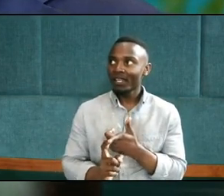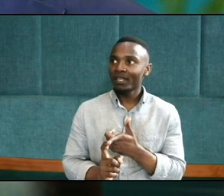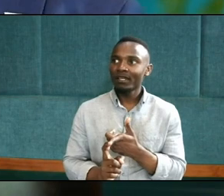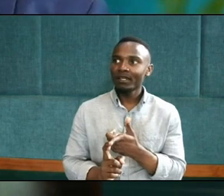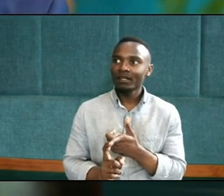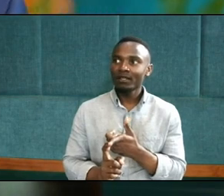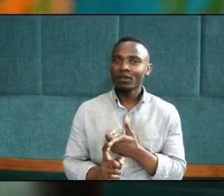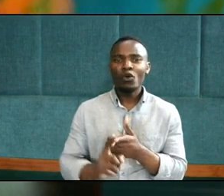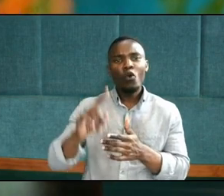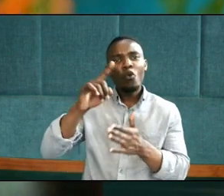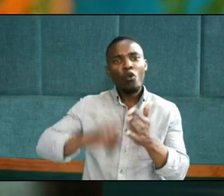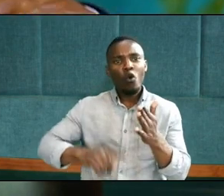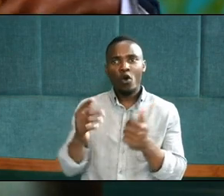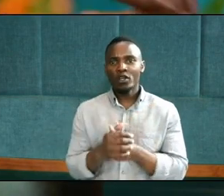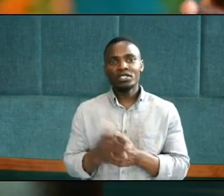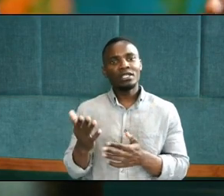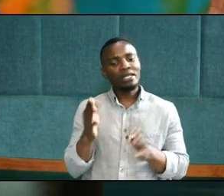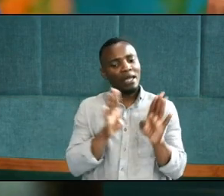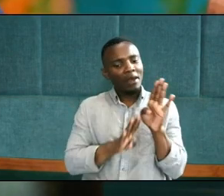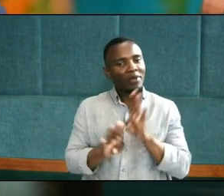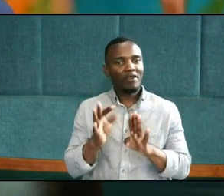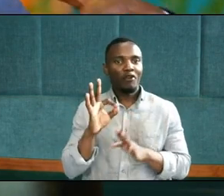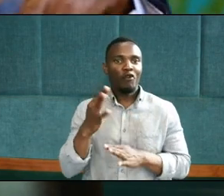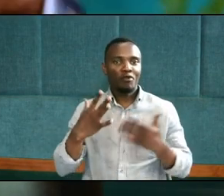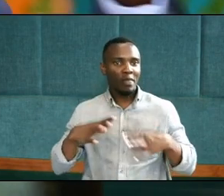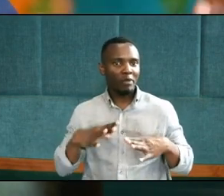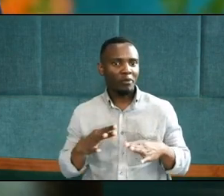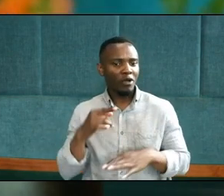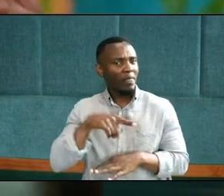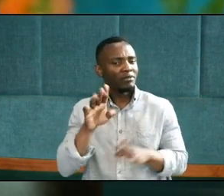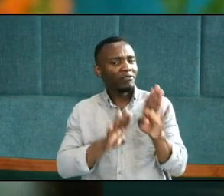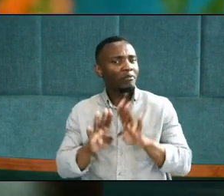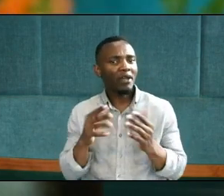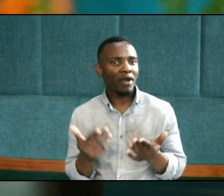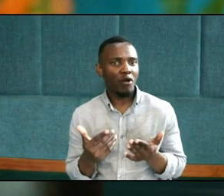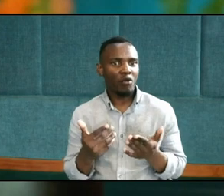what is the conduct of those citizens? How do they behave?